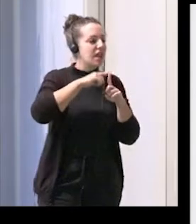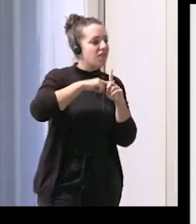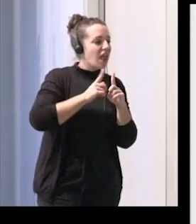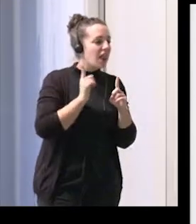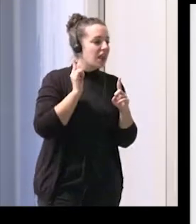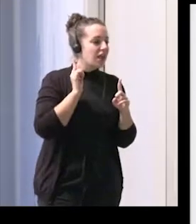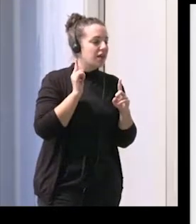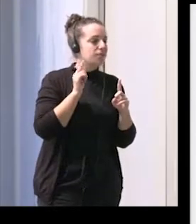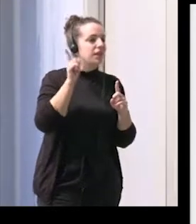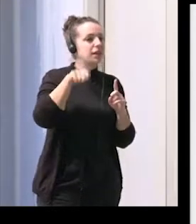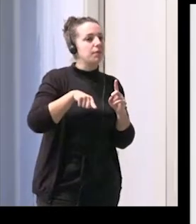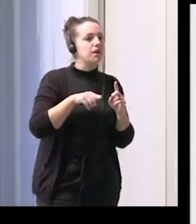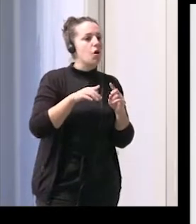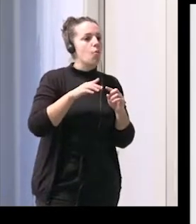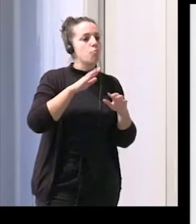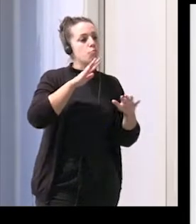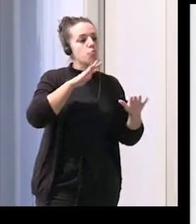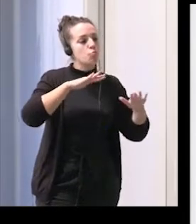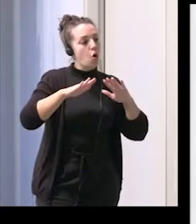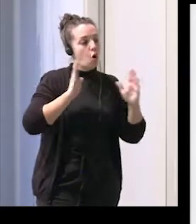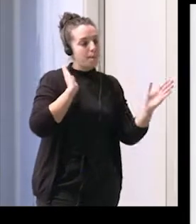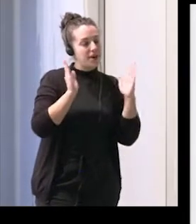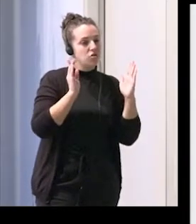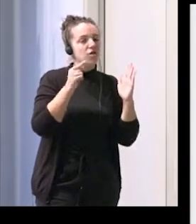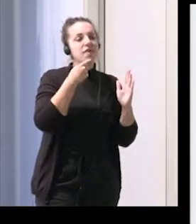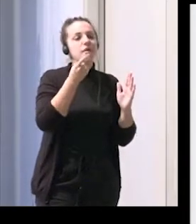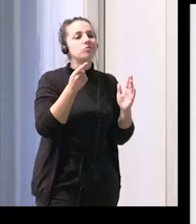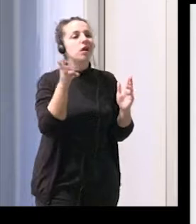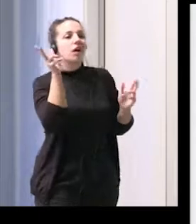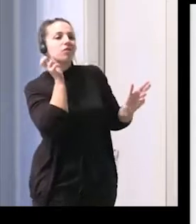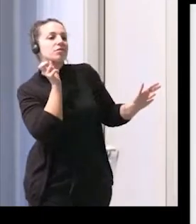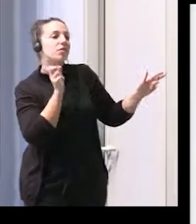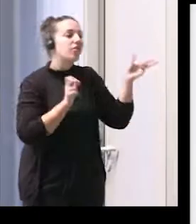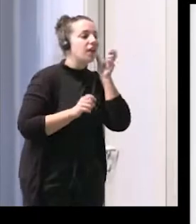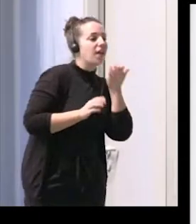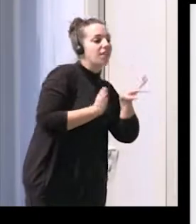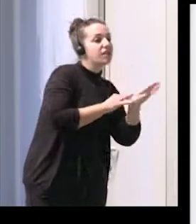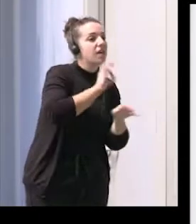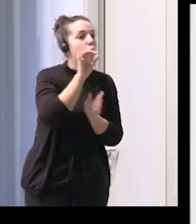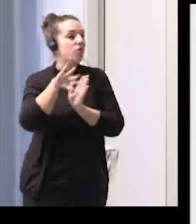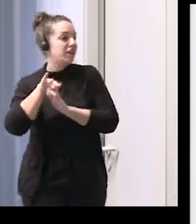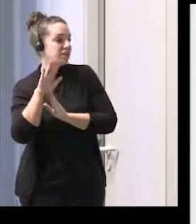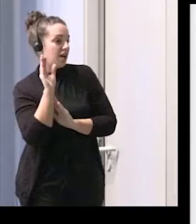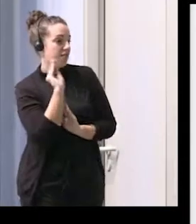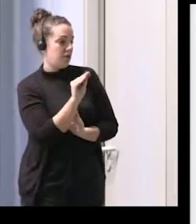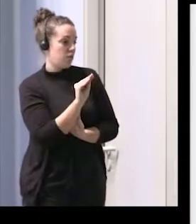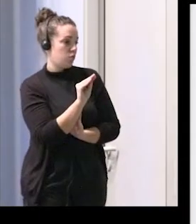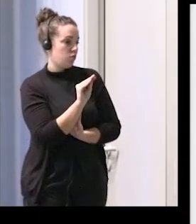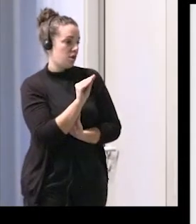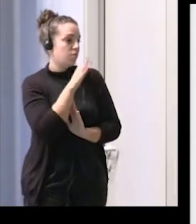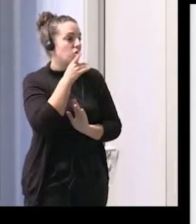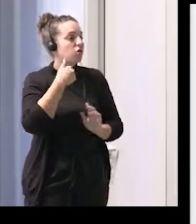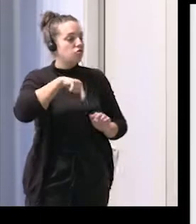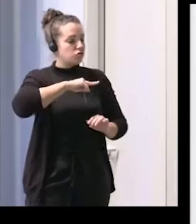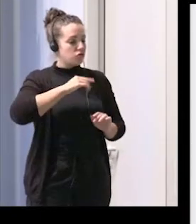them, where do you hear the sound? Is it on the left or is it on the right? And we see clear